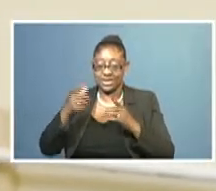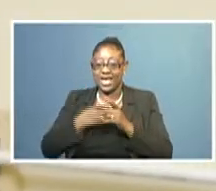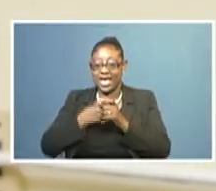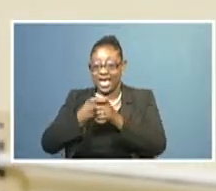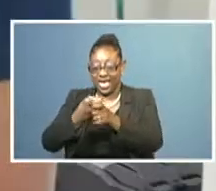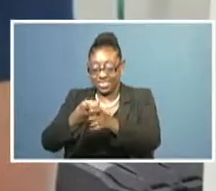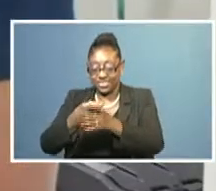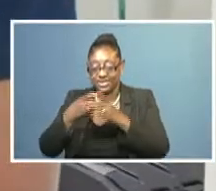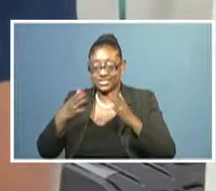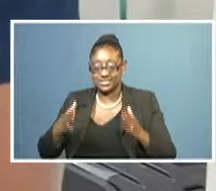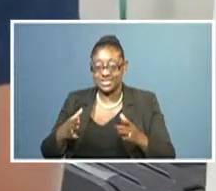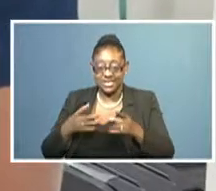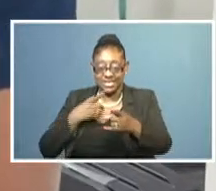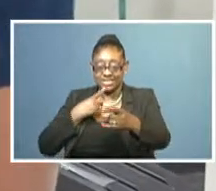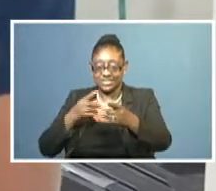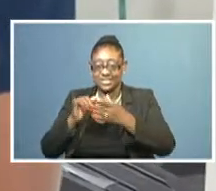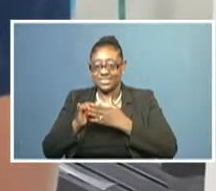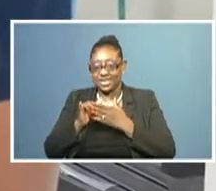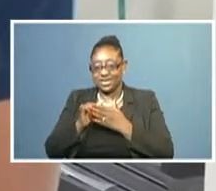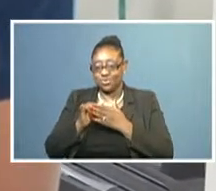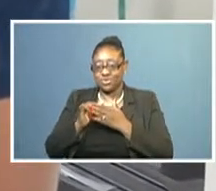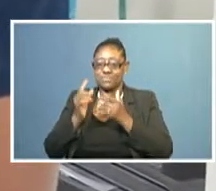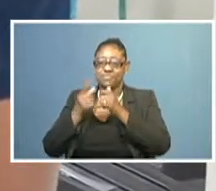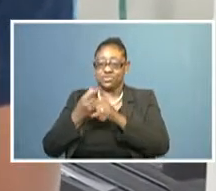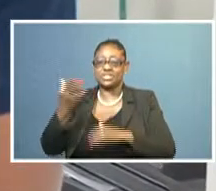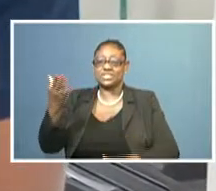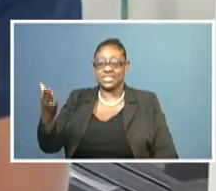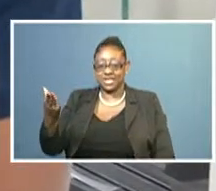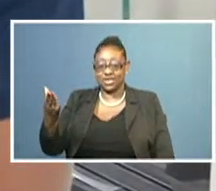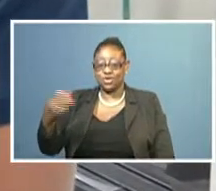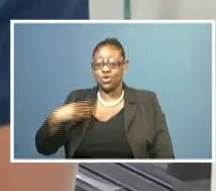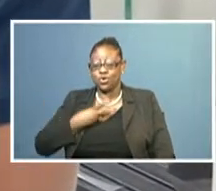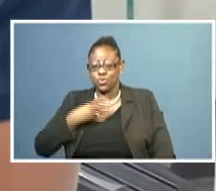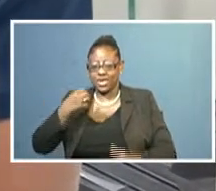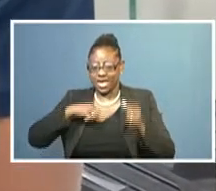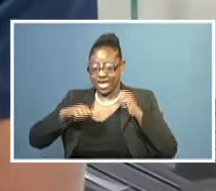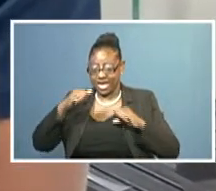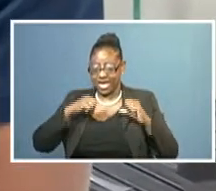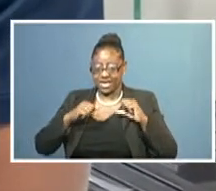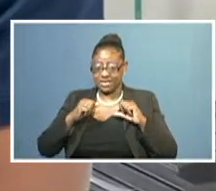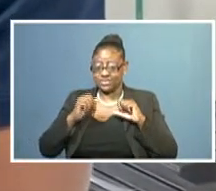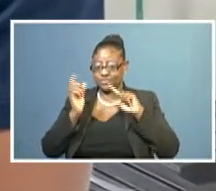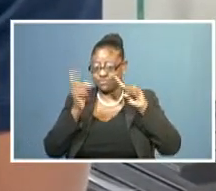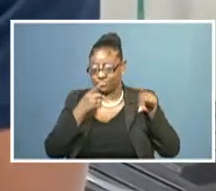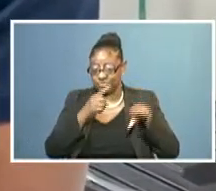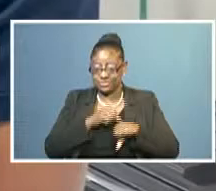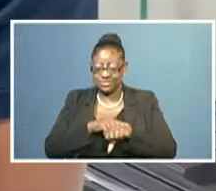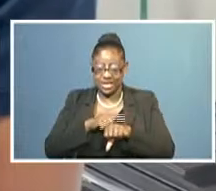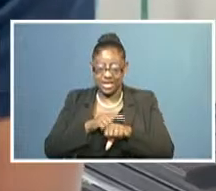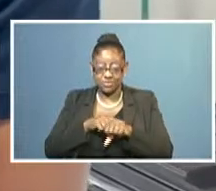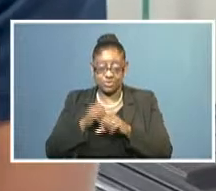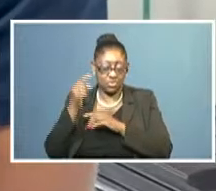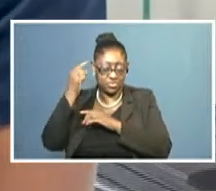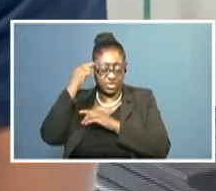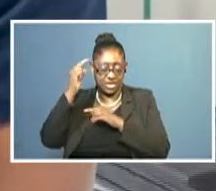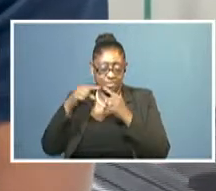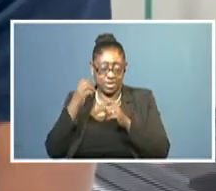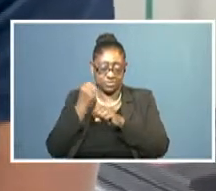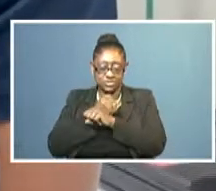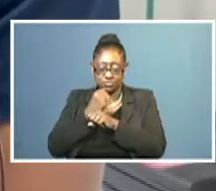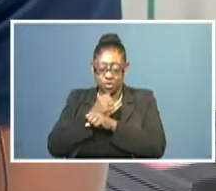times we are first on the scene. We act as the first responders when we think about the whole sports medicine